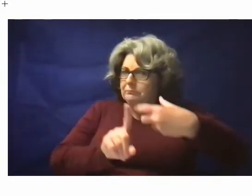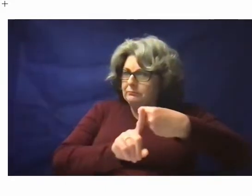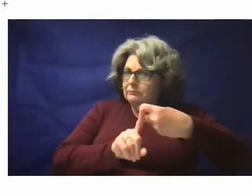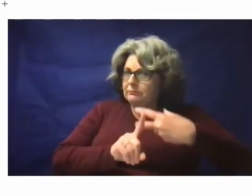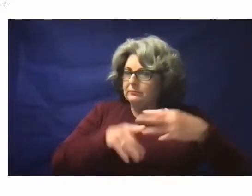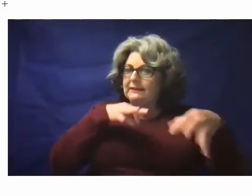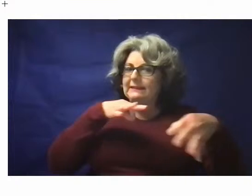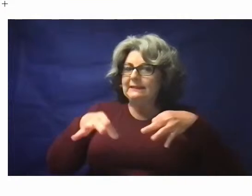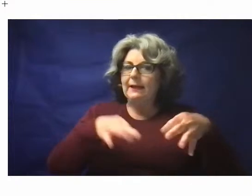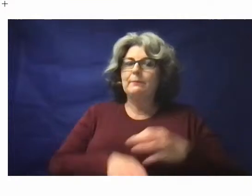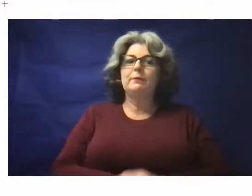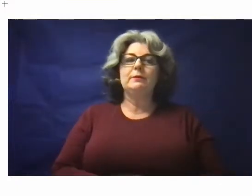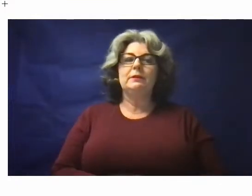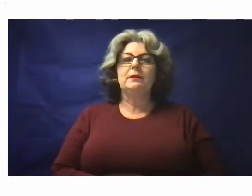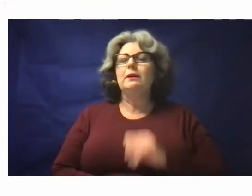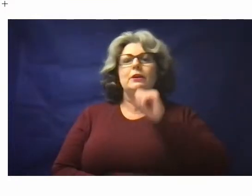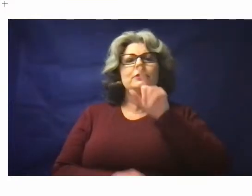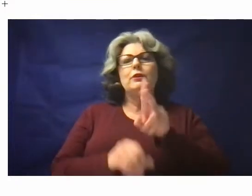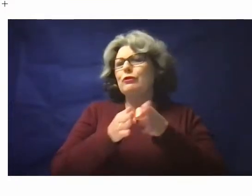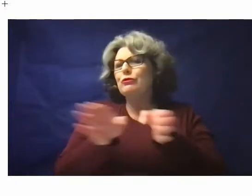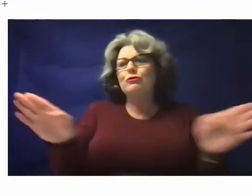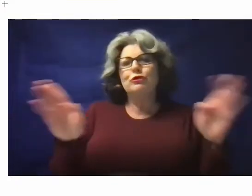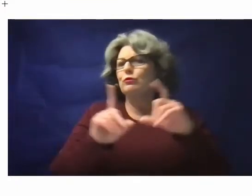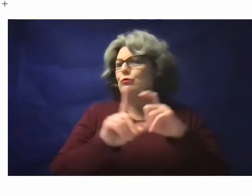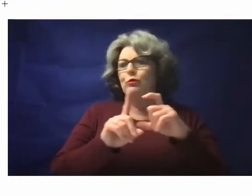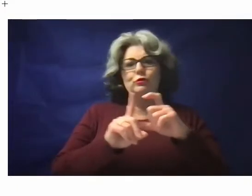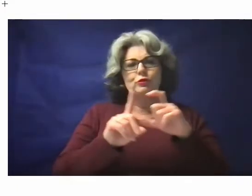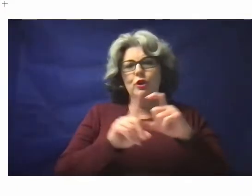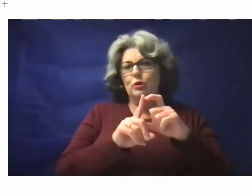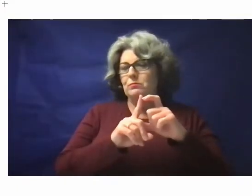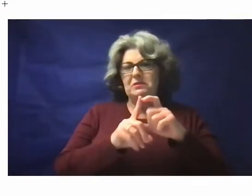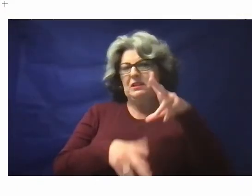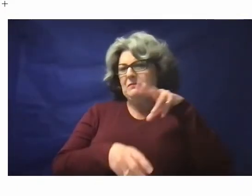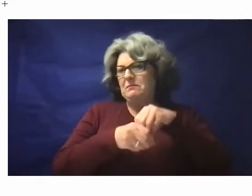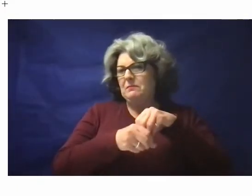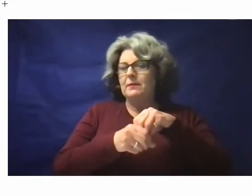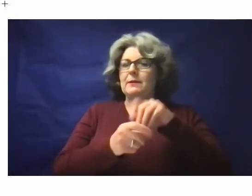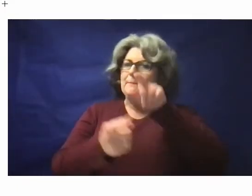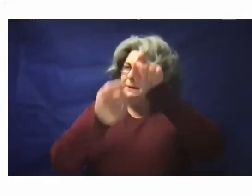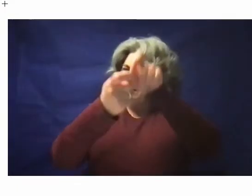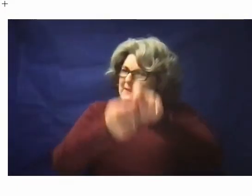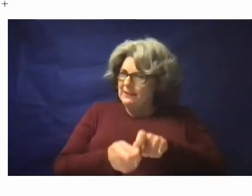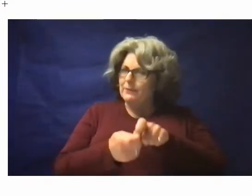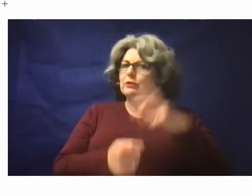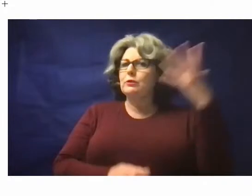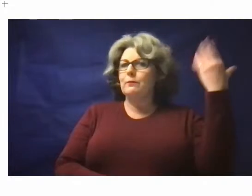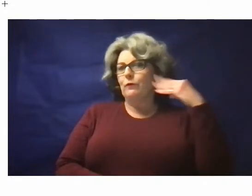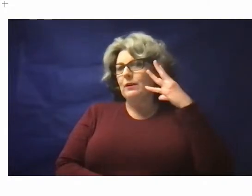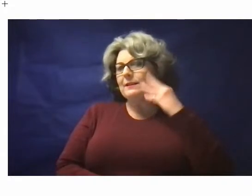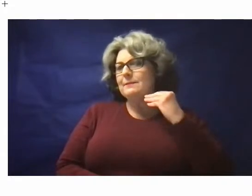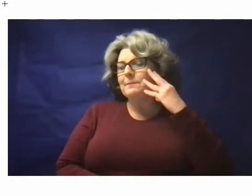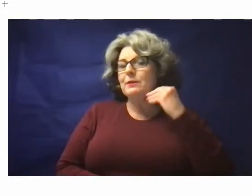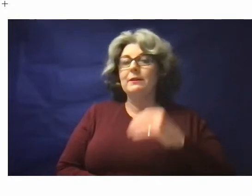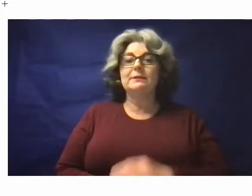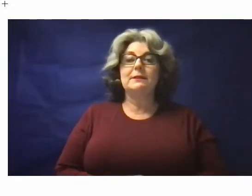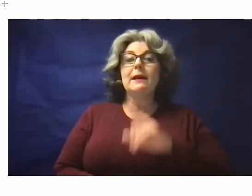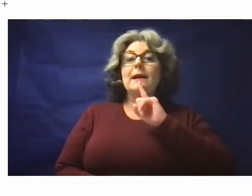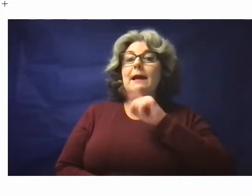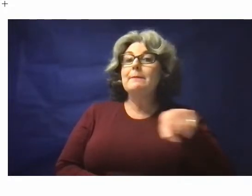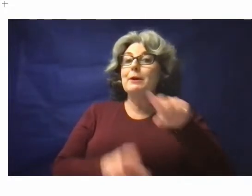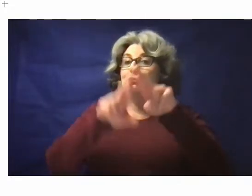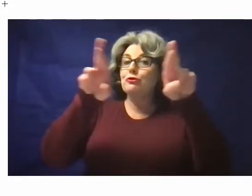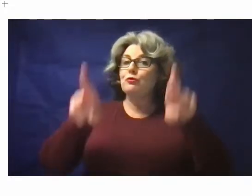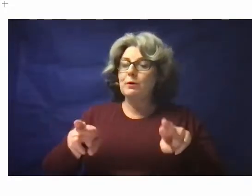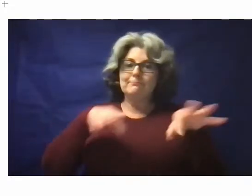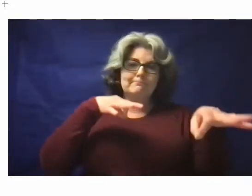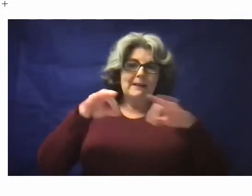to avoid general terms that encompass many skills. Try to be specific. And make sure that your resume covers